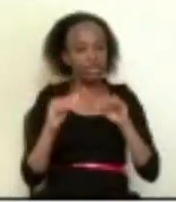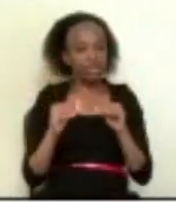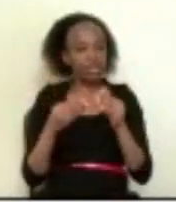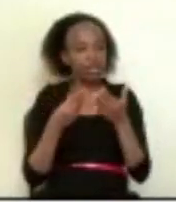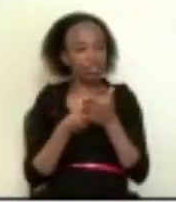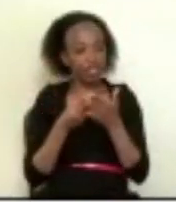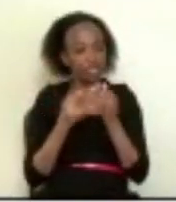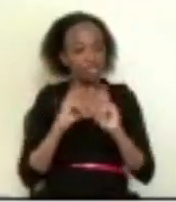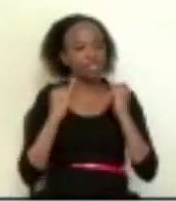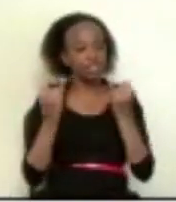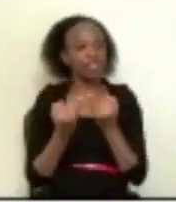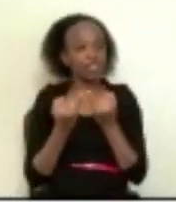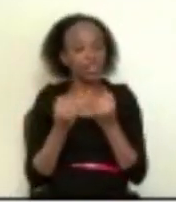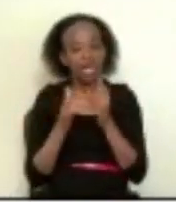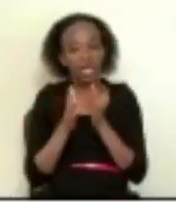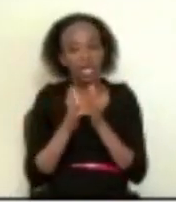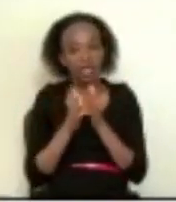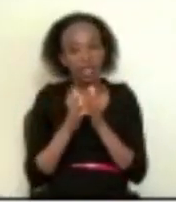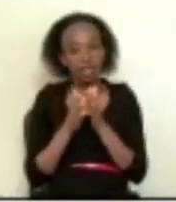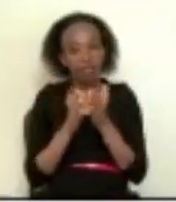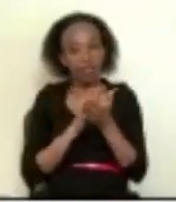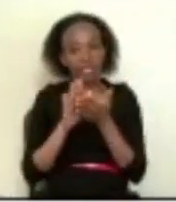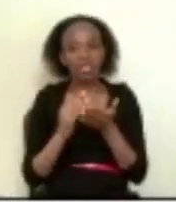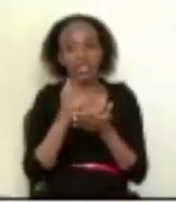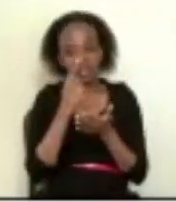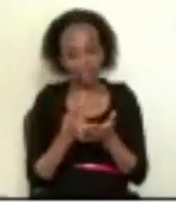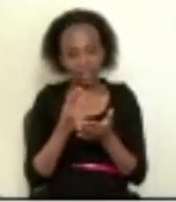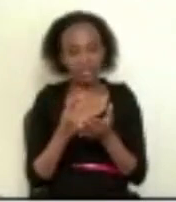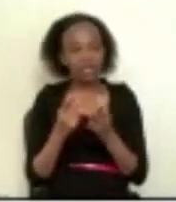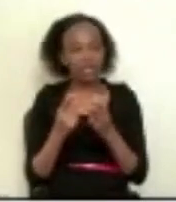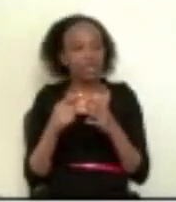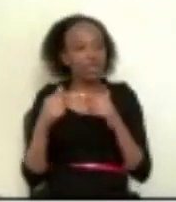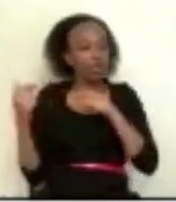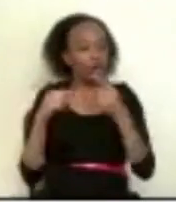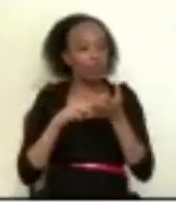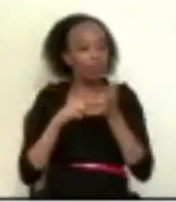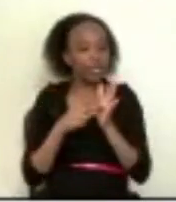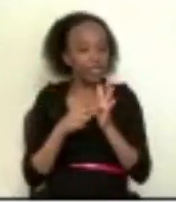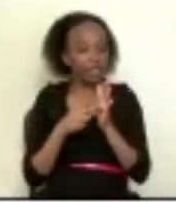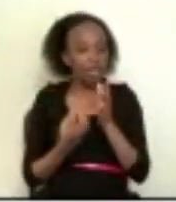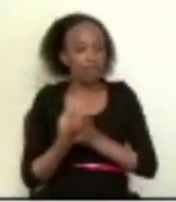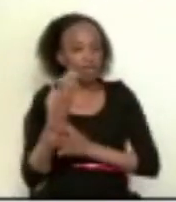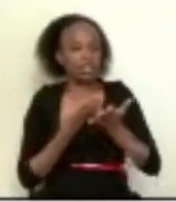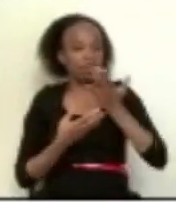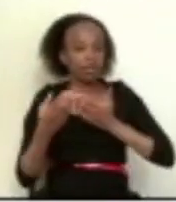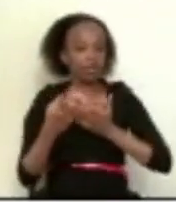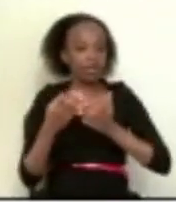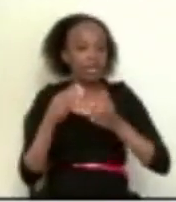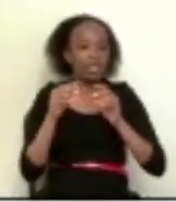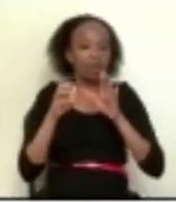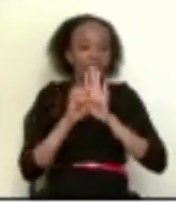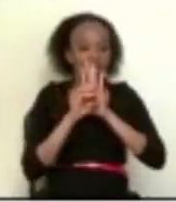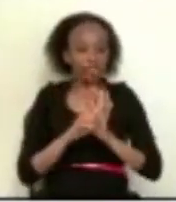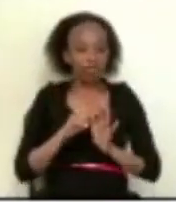and Institutions, Andemit Jill, basically said, the war means emerging countries' economies, such as South Africa, Turkey,